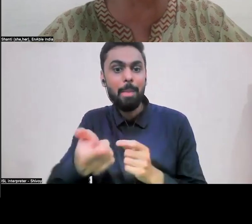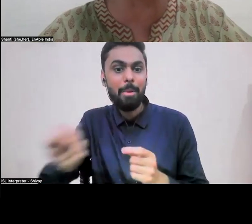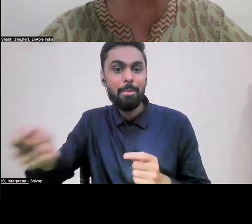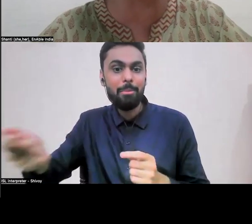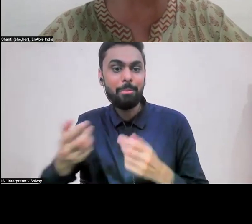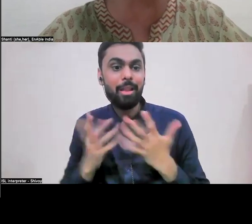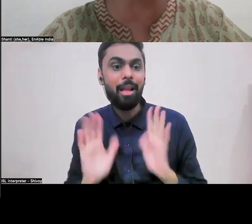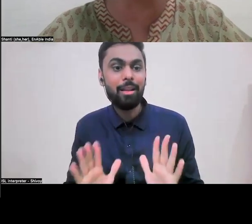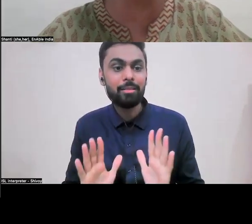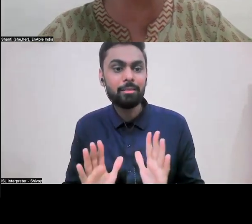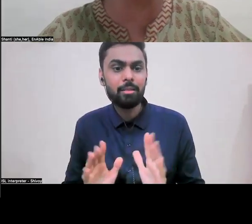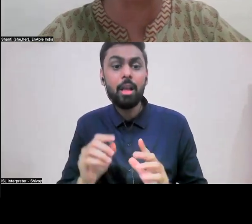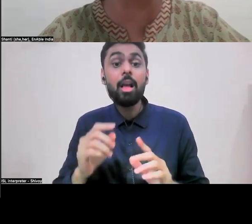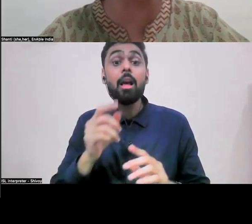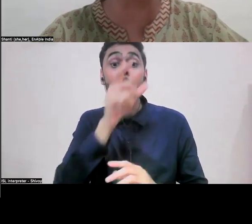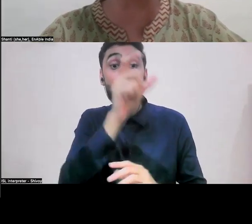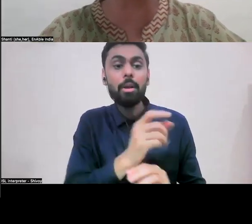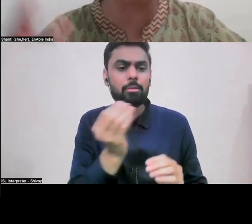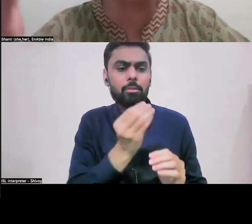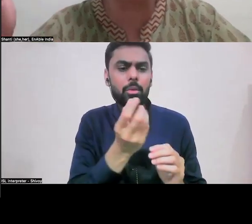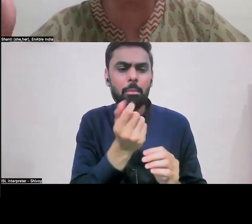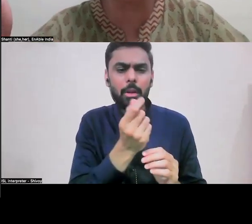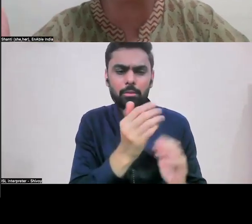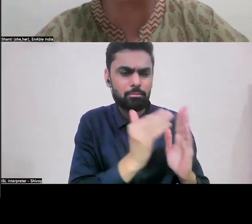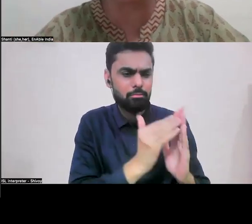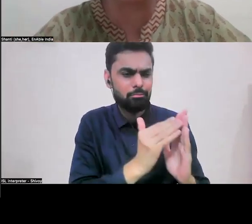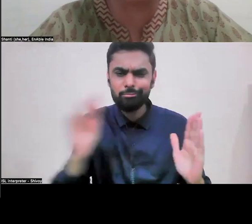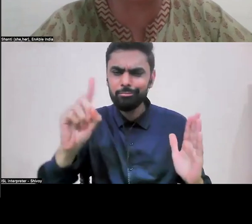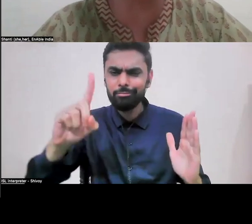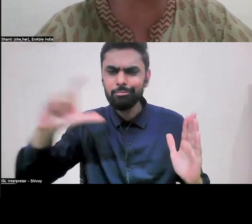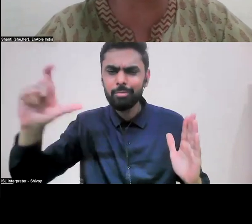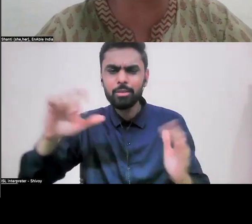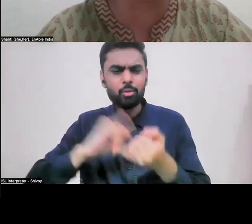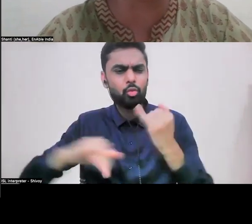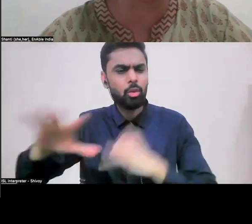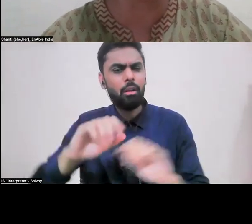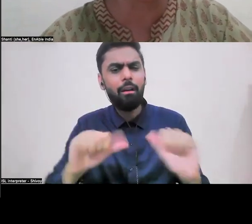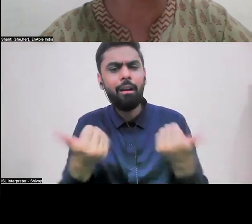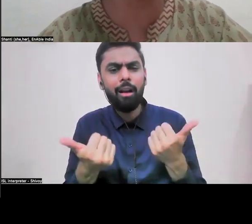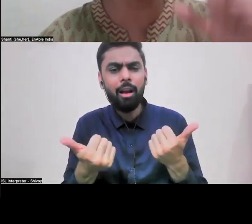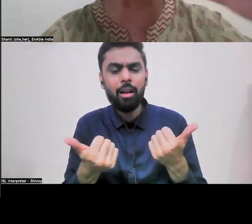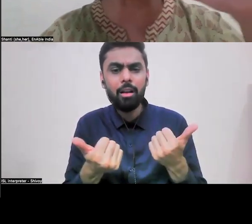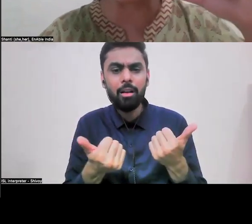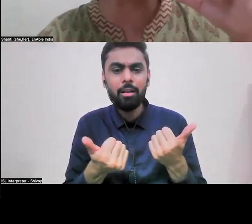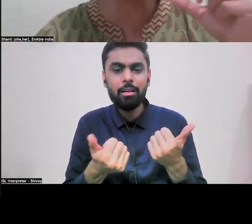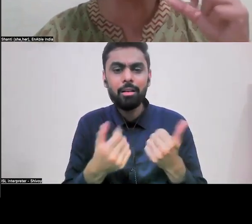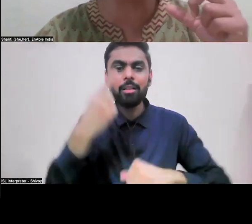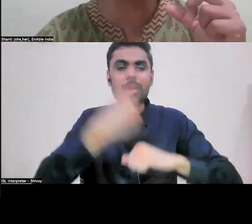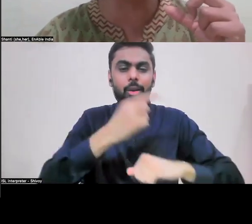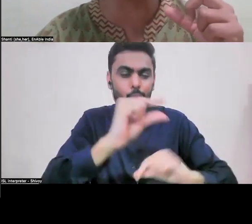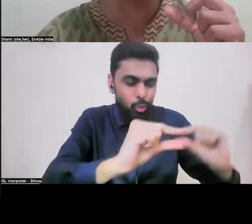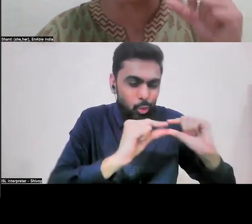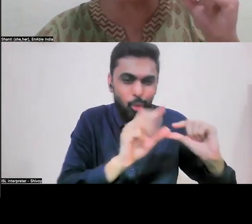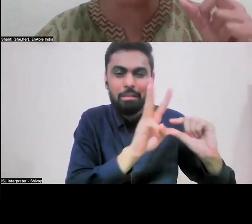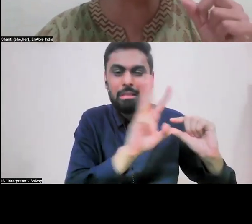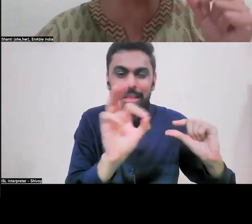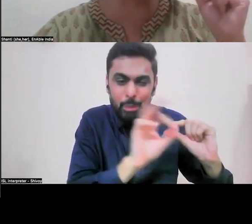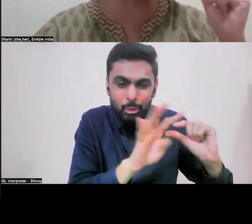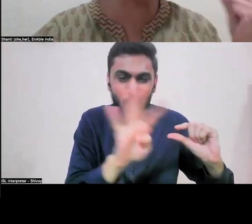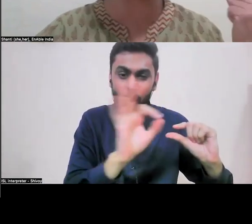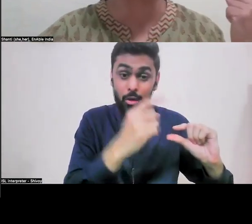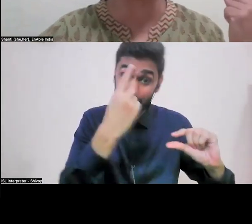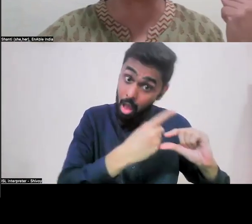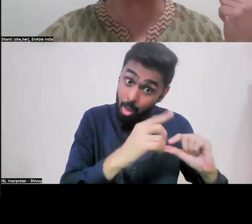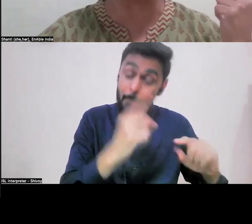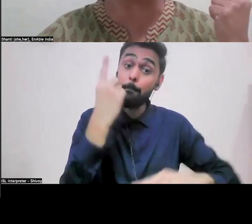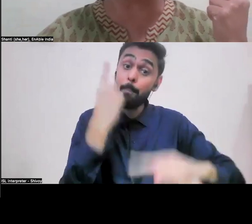earning anywhere between minimum wage to 1 crore, just like anybody else in society. So this narrative change has happened